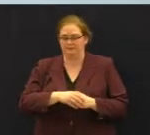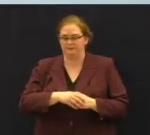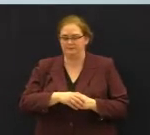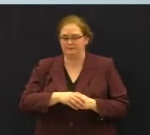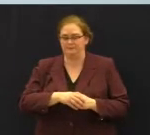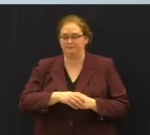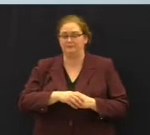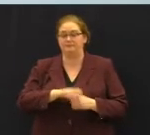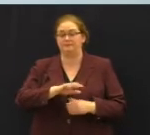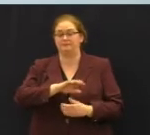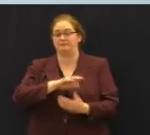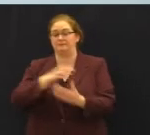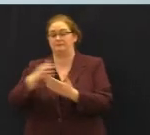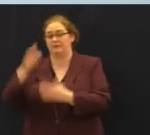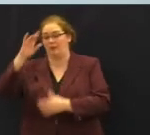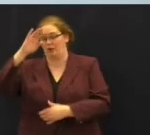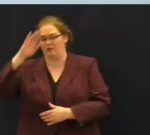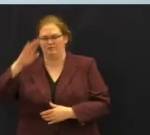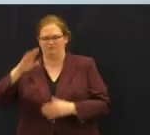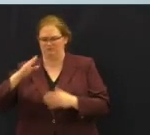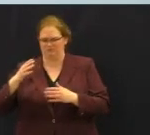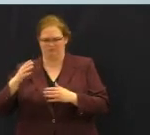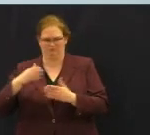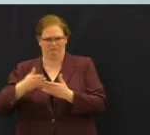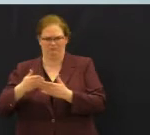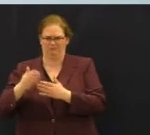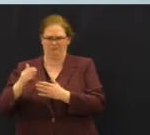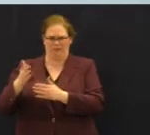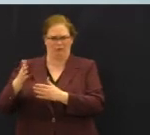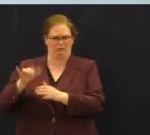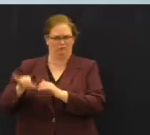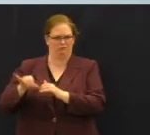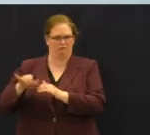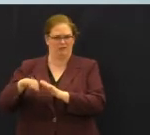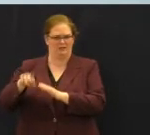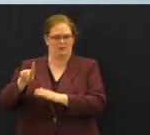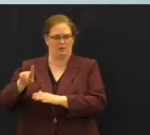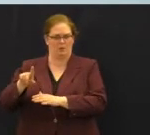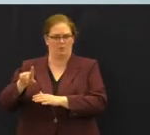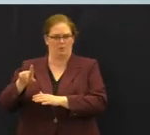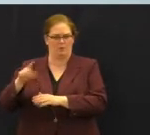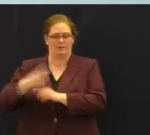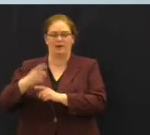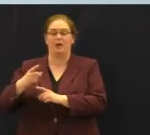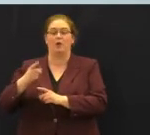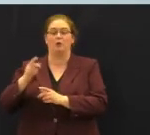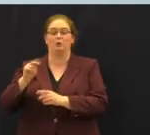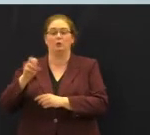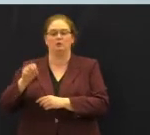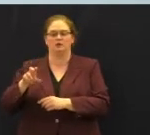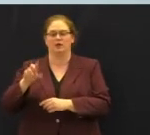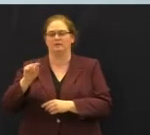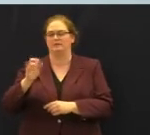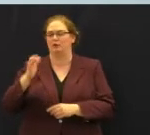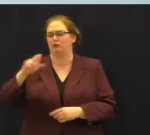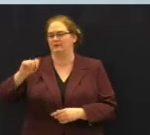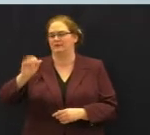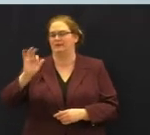They were in Ireland less than 24 hours when the news of the terrorist attacks reached